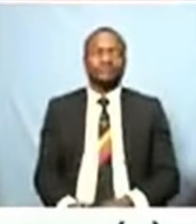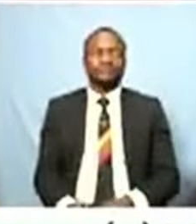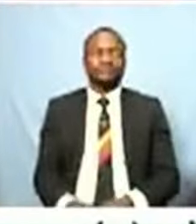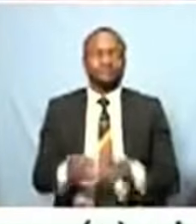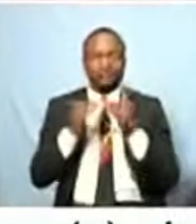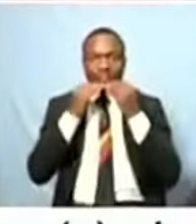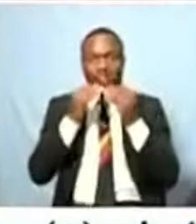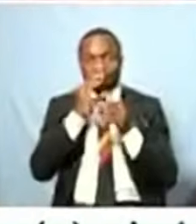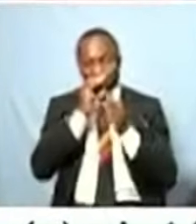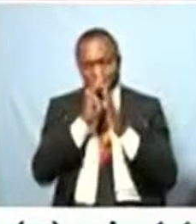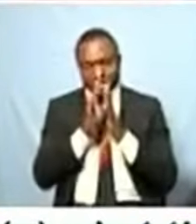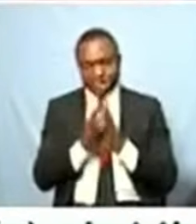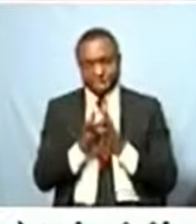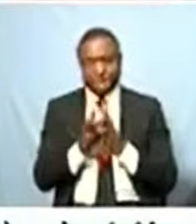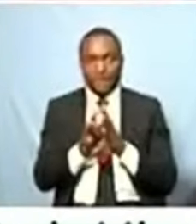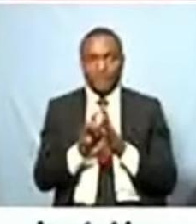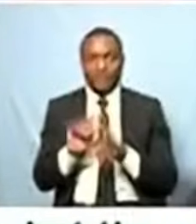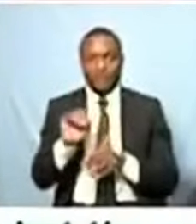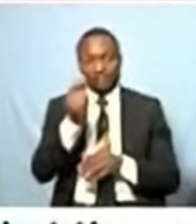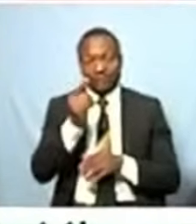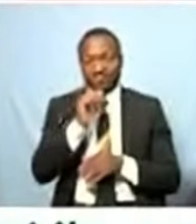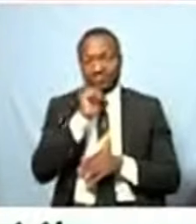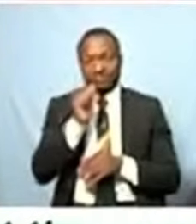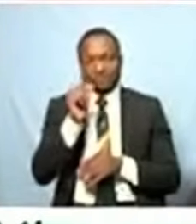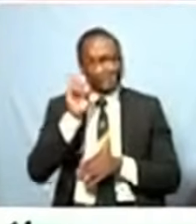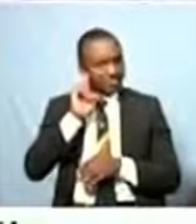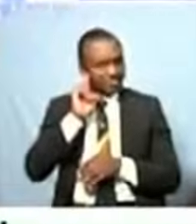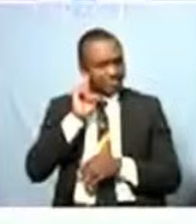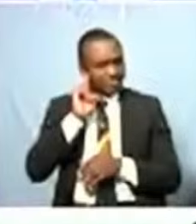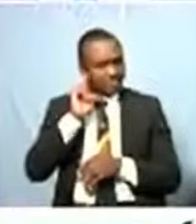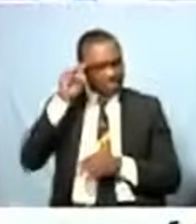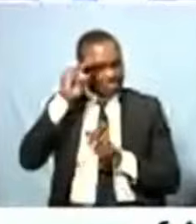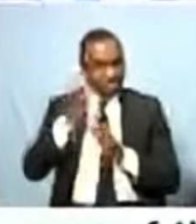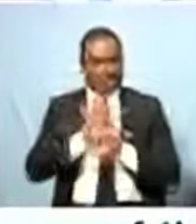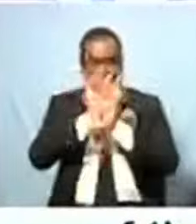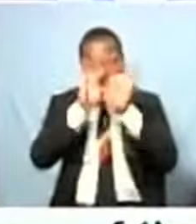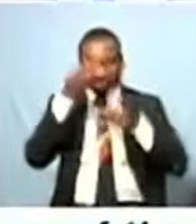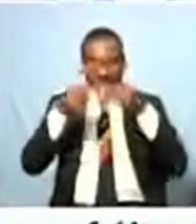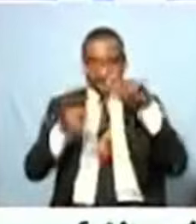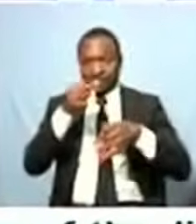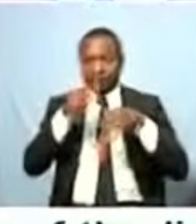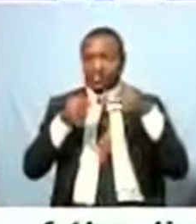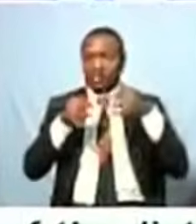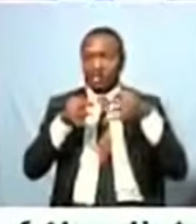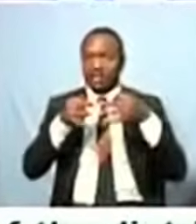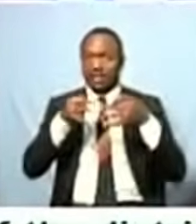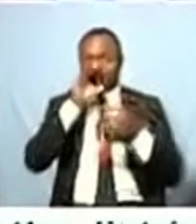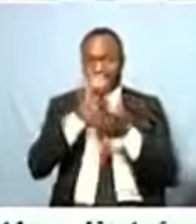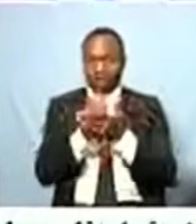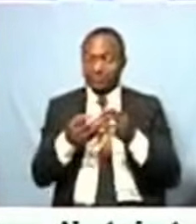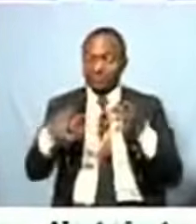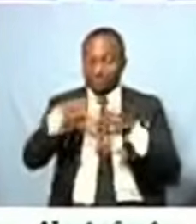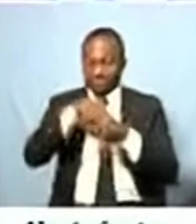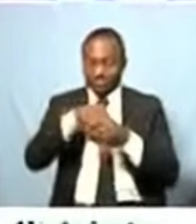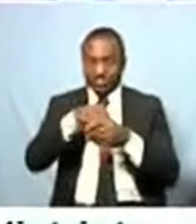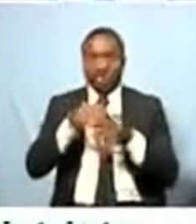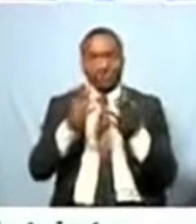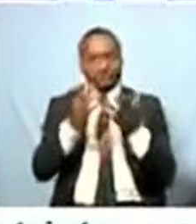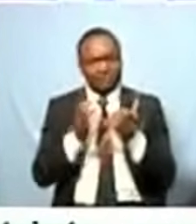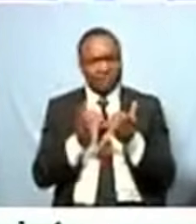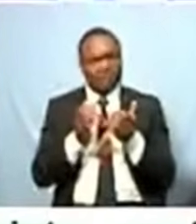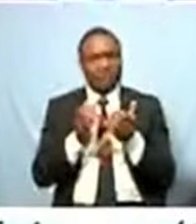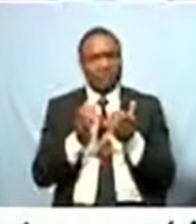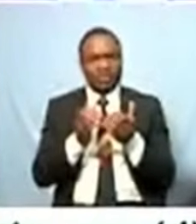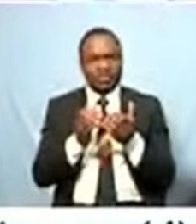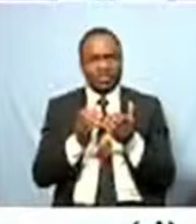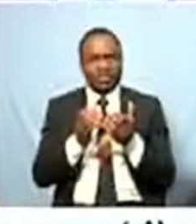Thank you, Madam Speaker. Madam Speaker, firstly, I did not get the Minister clear as to whether Chilanga has been considered. And I just wanted to make